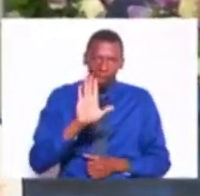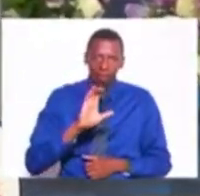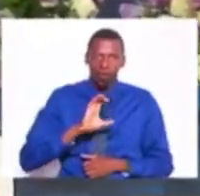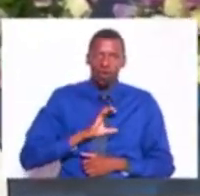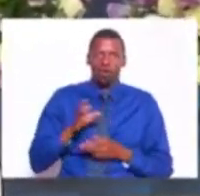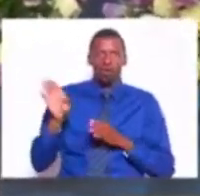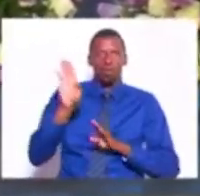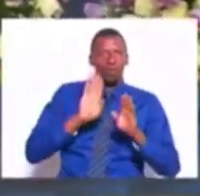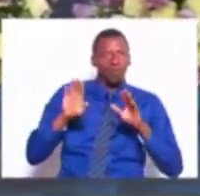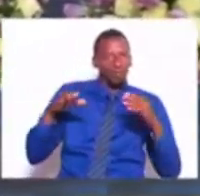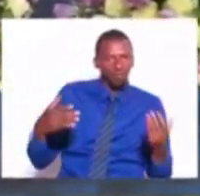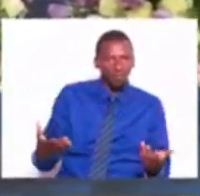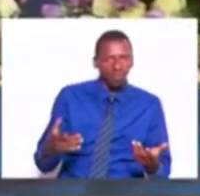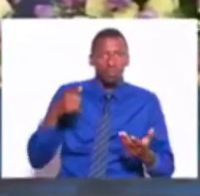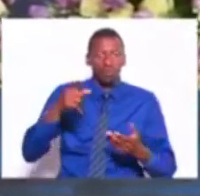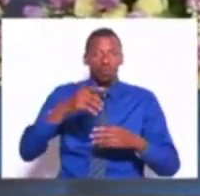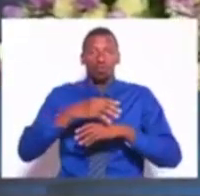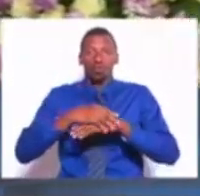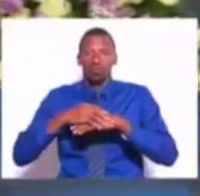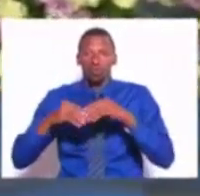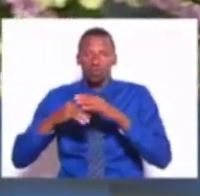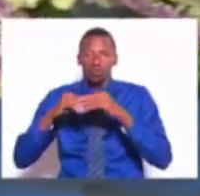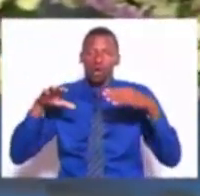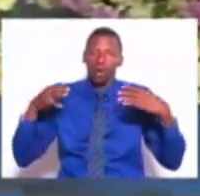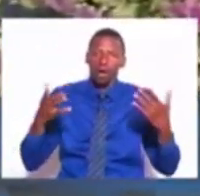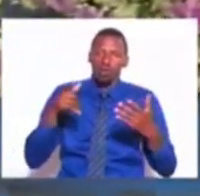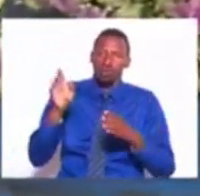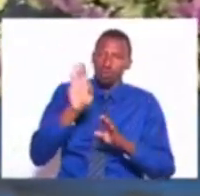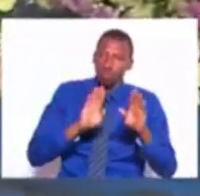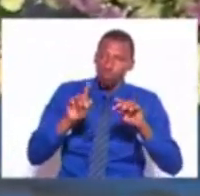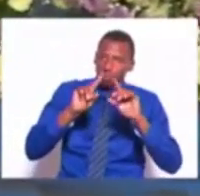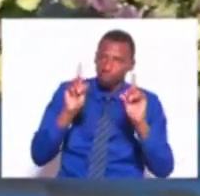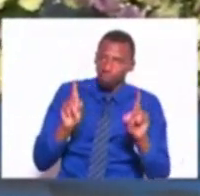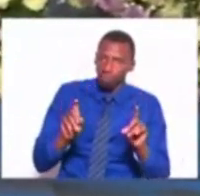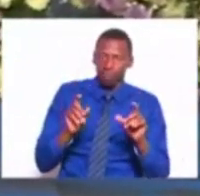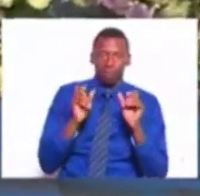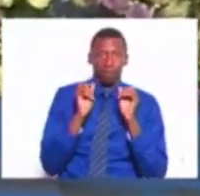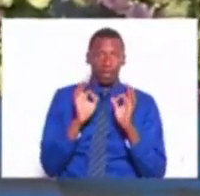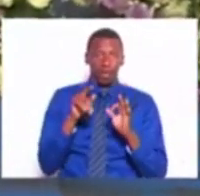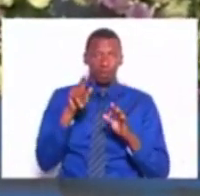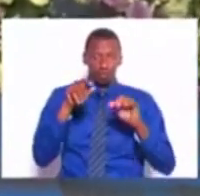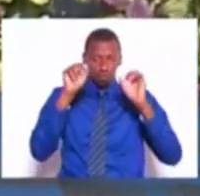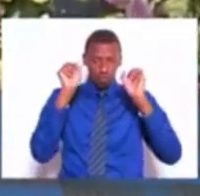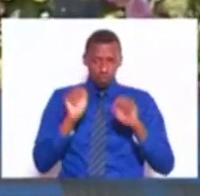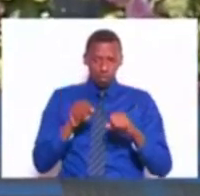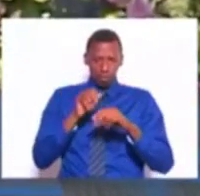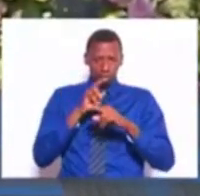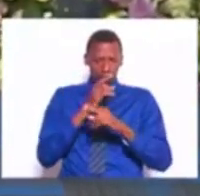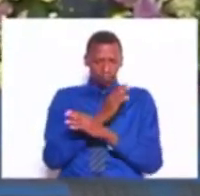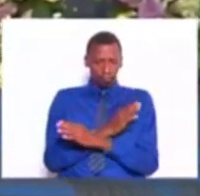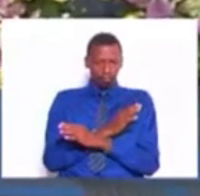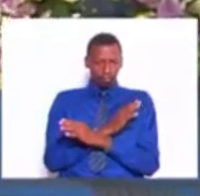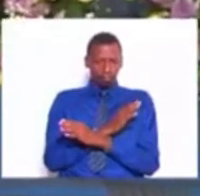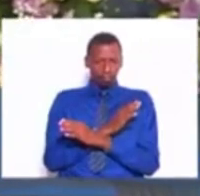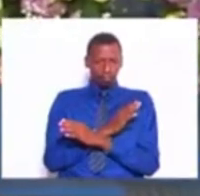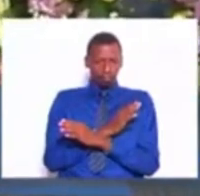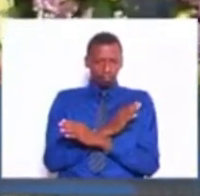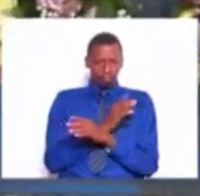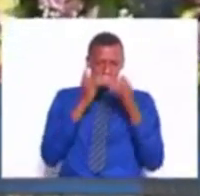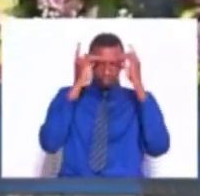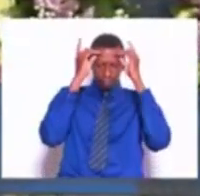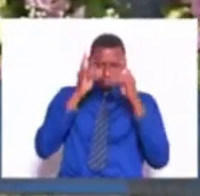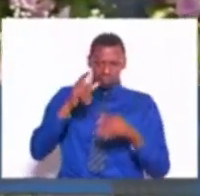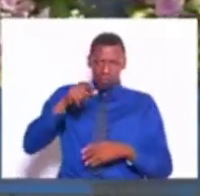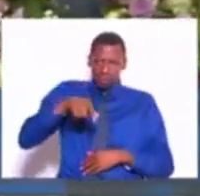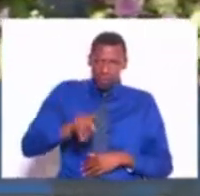you comfortable of the way you behave? If you can sit down and criticize yourself,